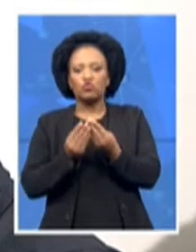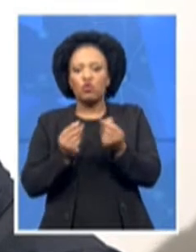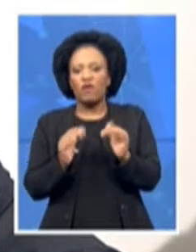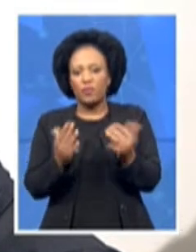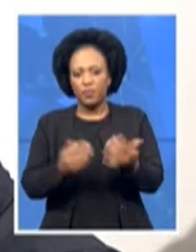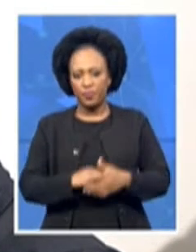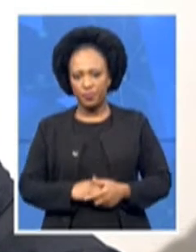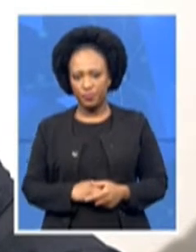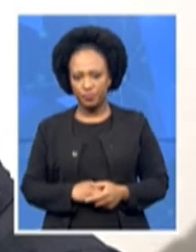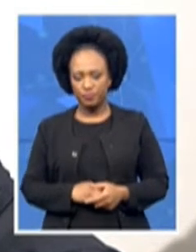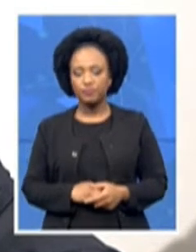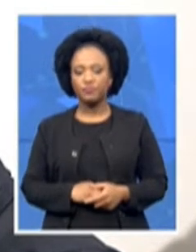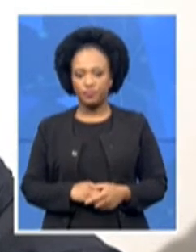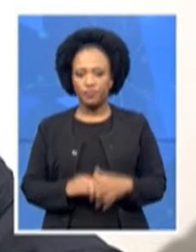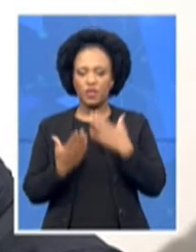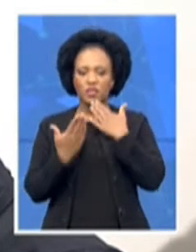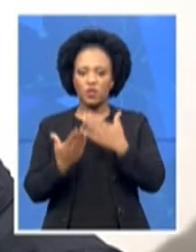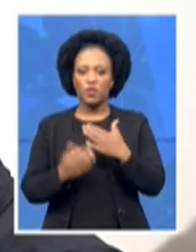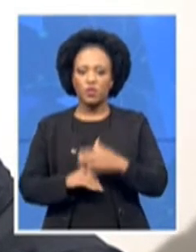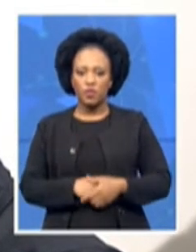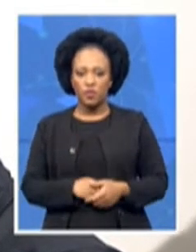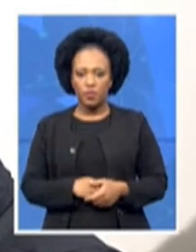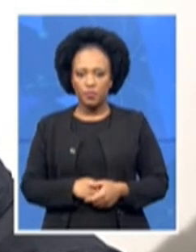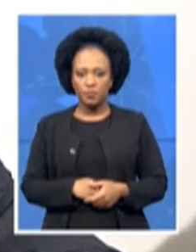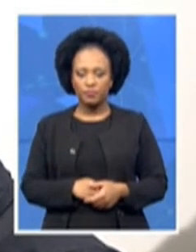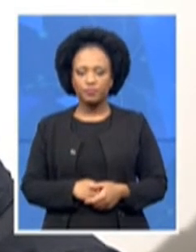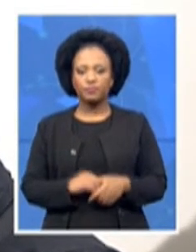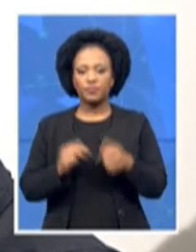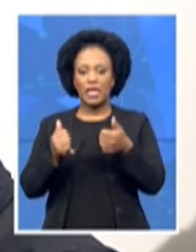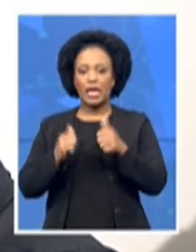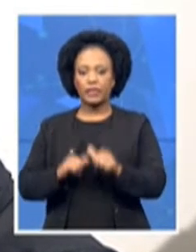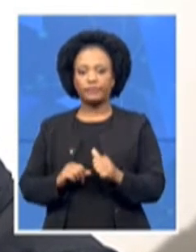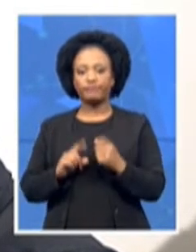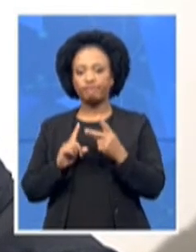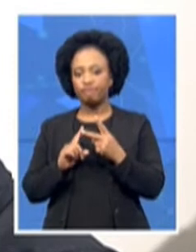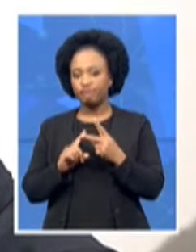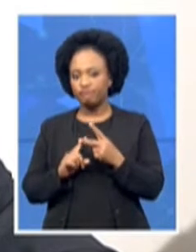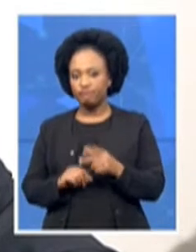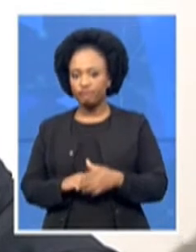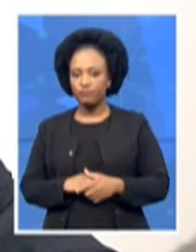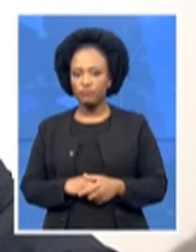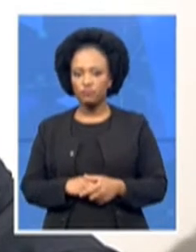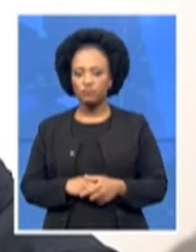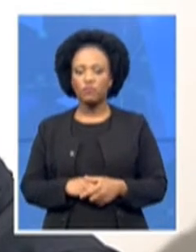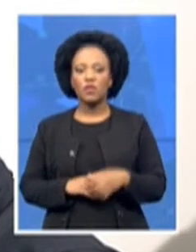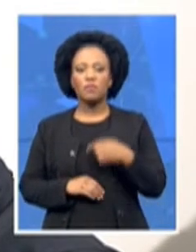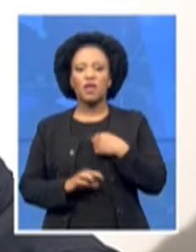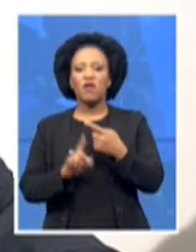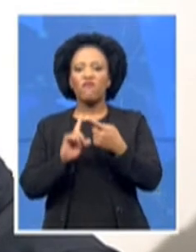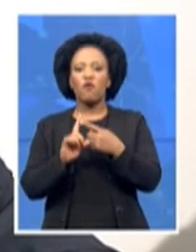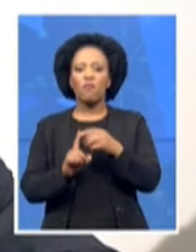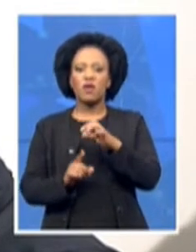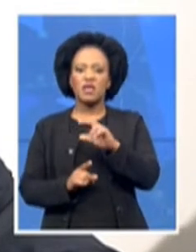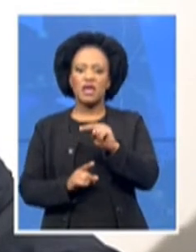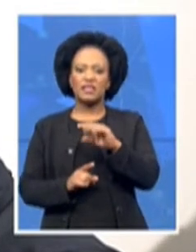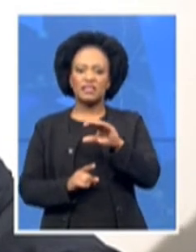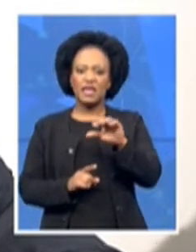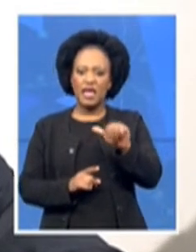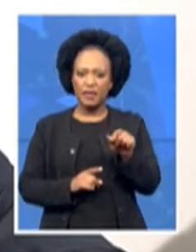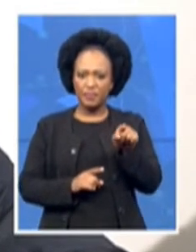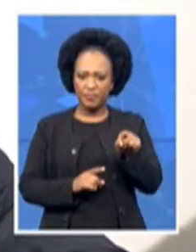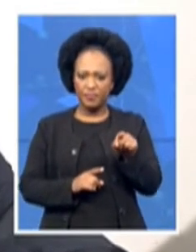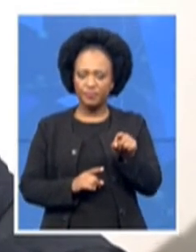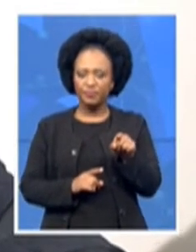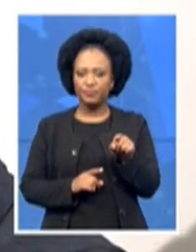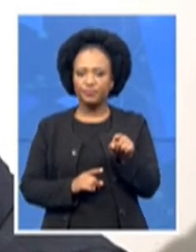Okay, next. Manuva from ENCA. First of all, Minister, I'm just looking at your target 30%